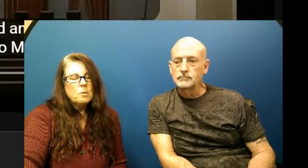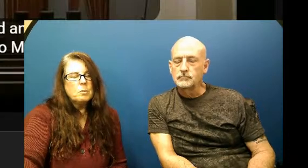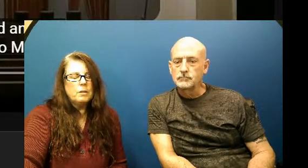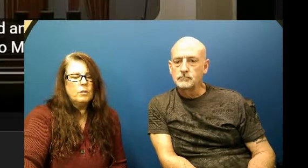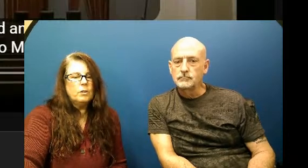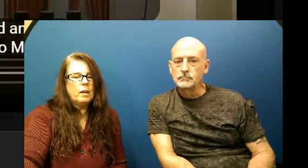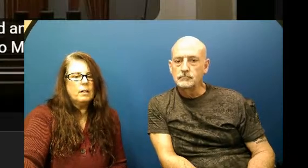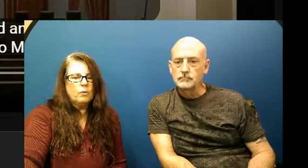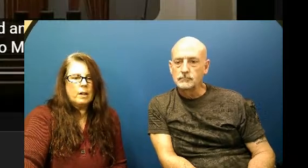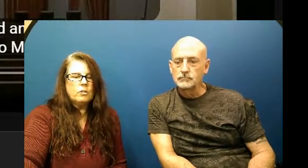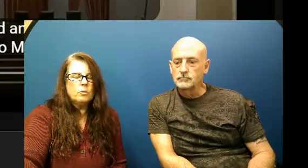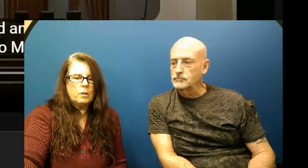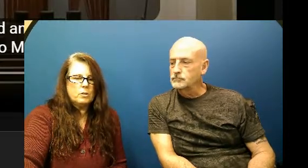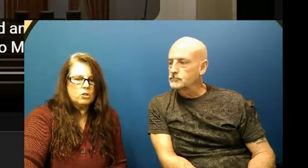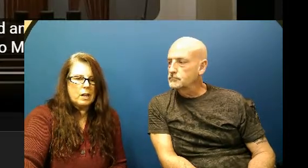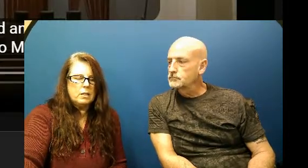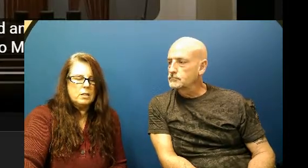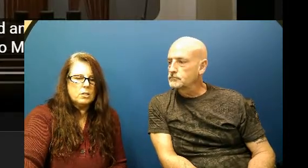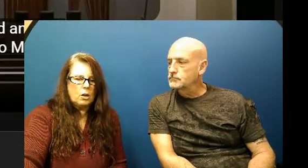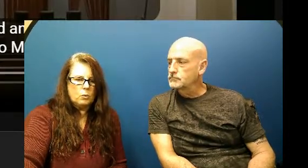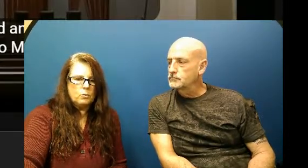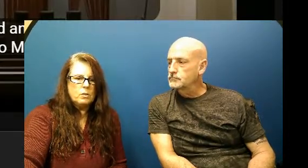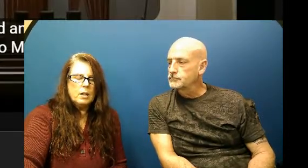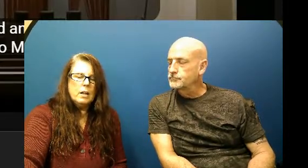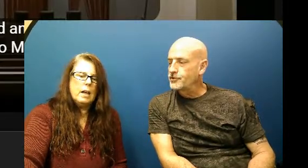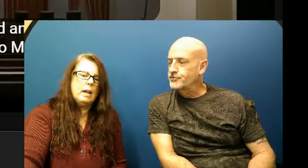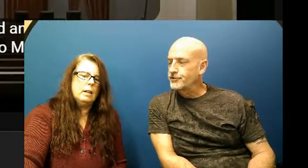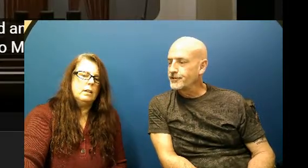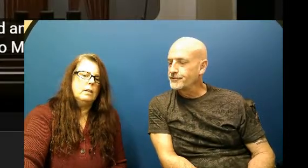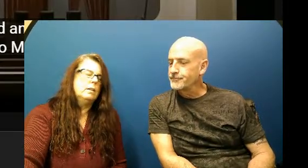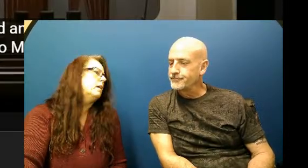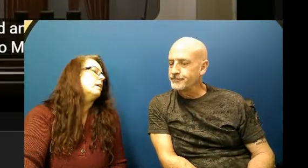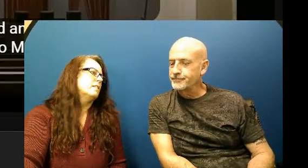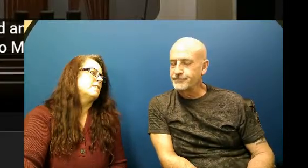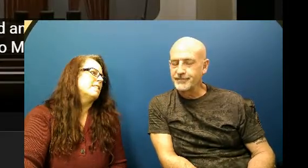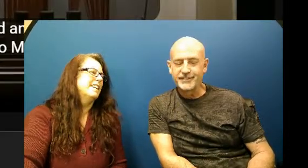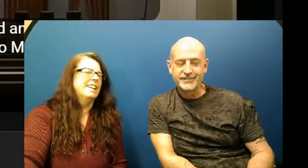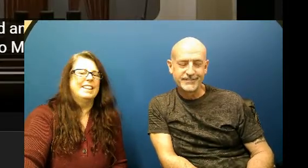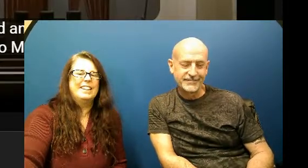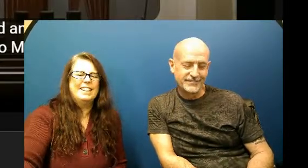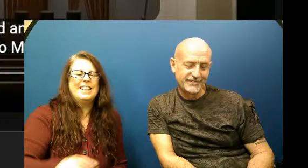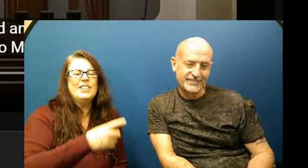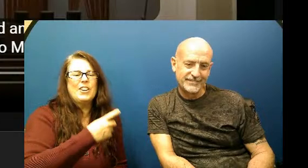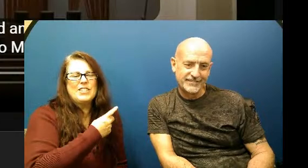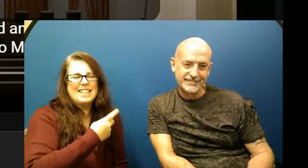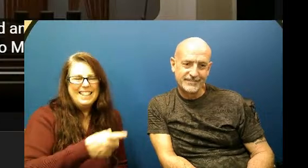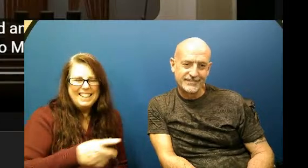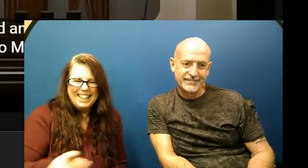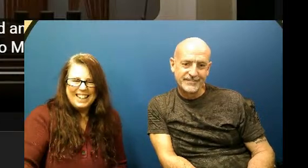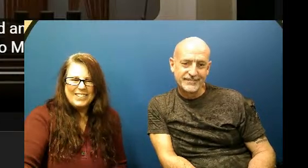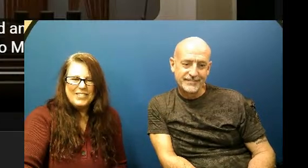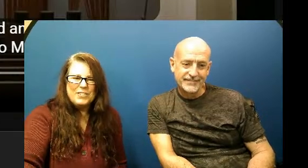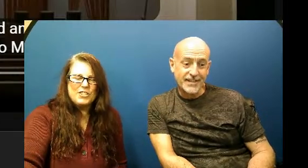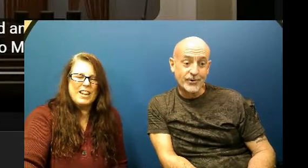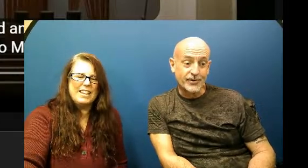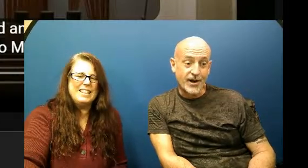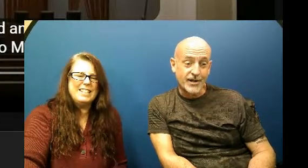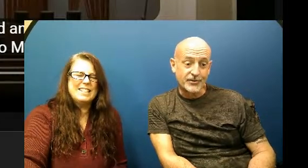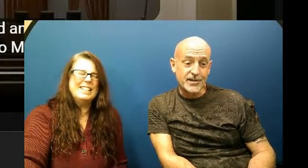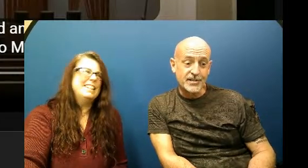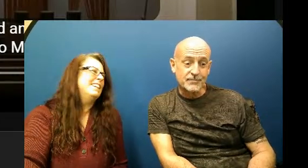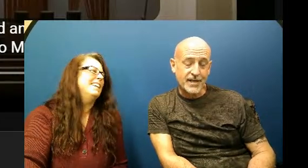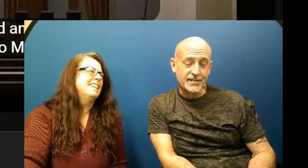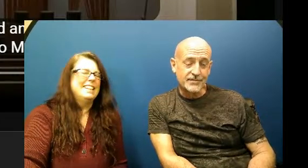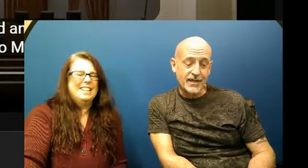Grindr. Believe it or not, Grindr was Chinese owned. And yes, yeah. He knows it. It was. I know Chinese.